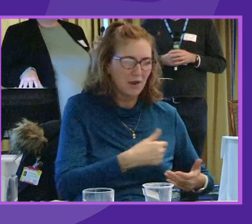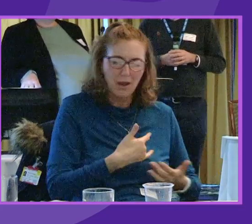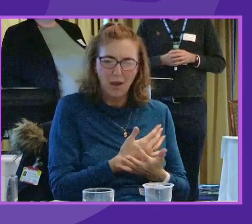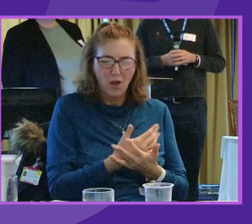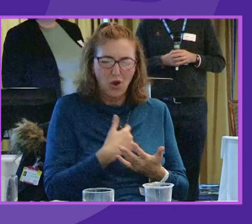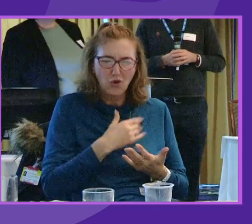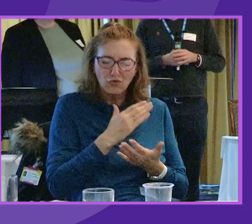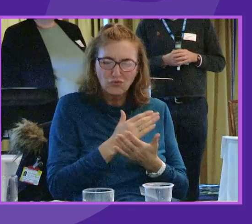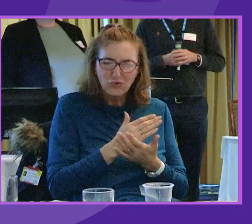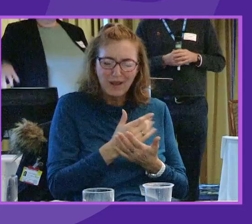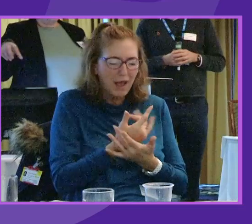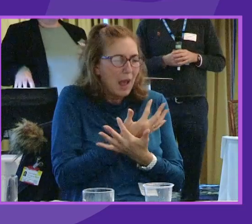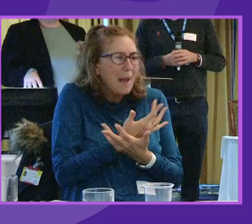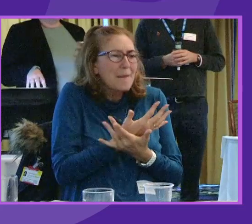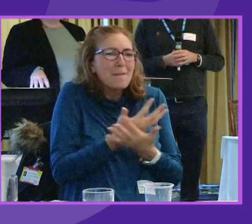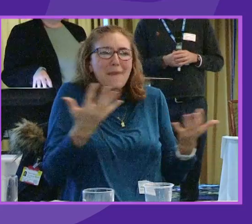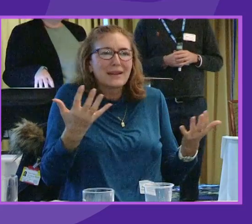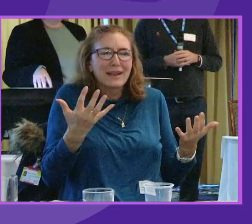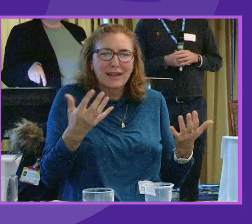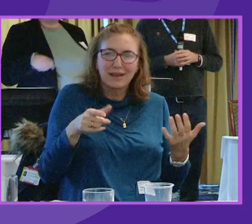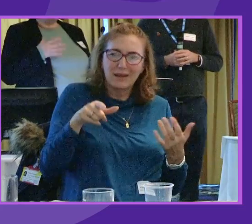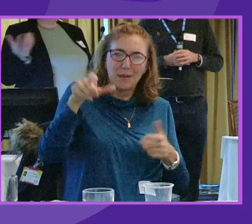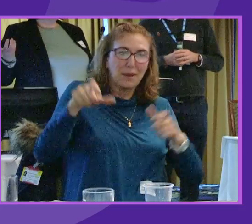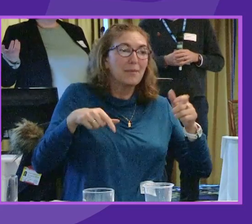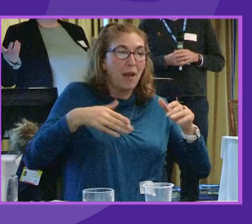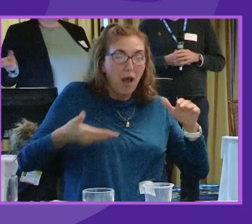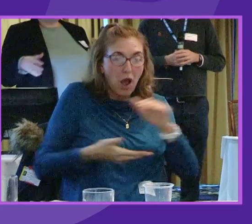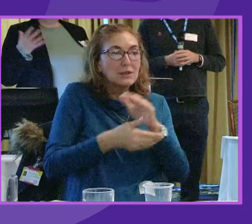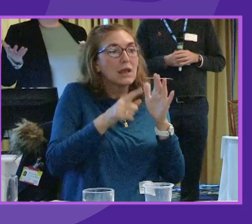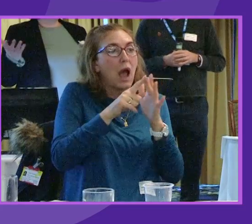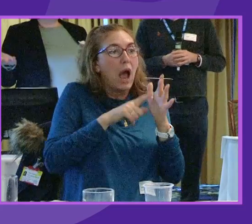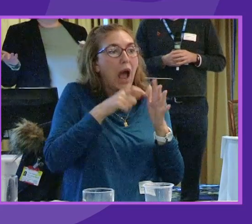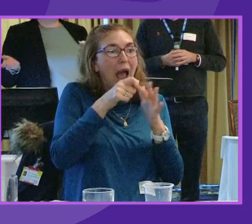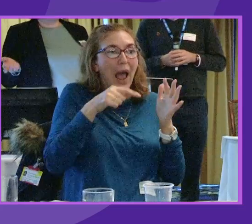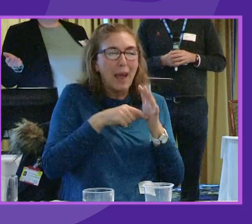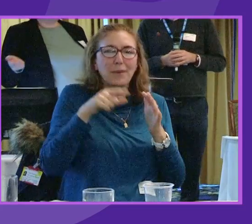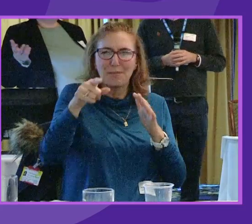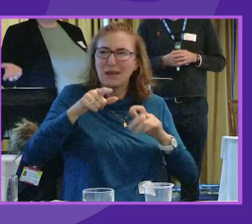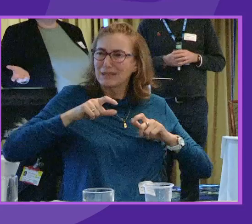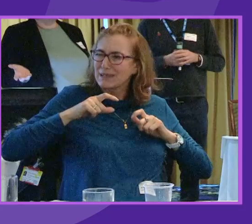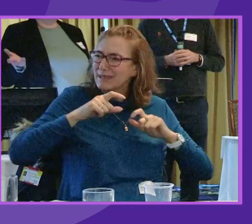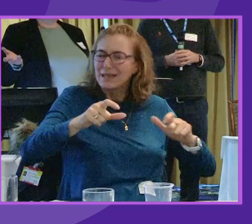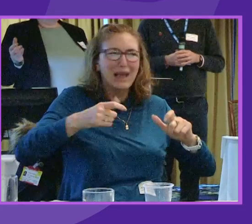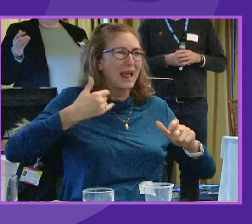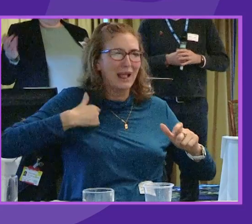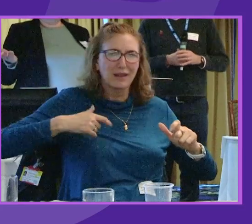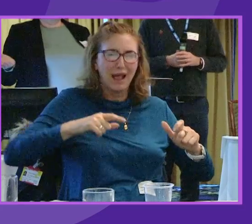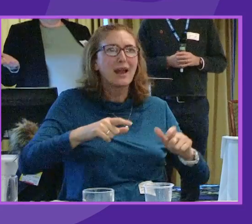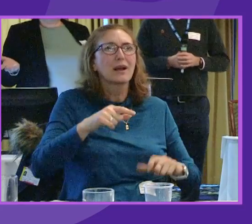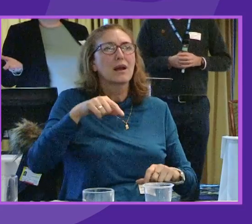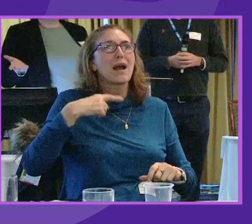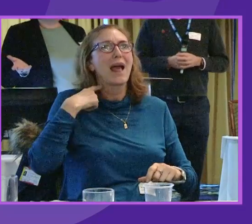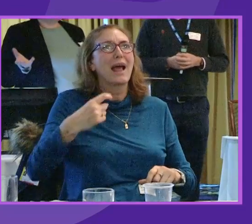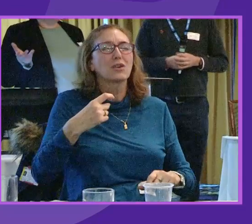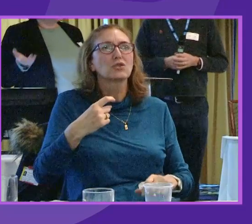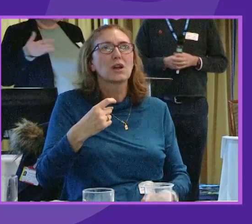into the data, was the large amounts of people sat in IAPT services currently who have got a long-term condition. So Lancashire Women's Centres, 44% of